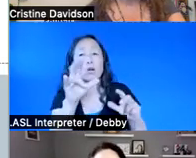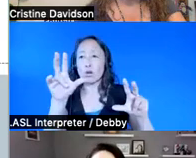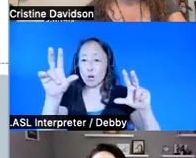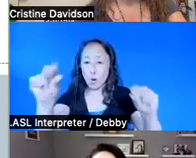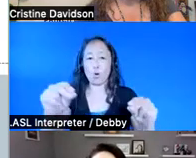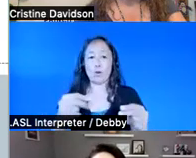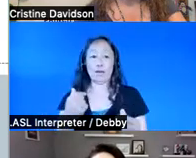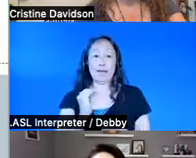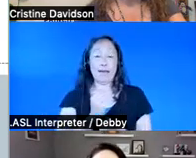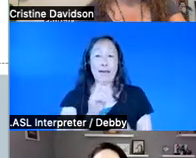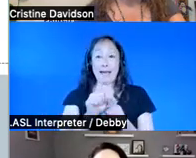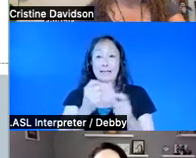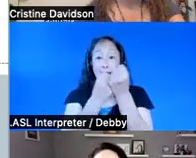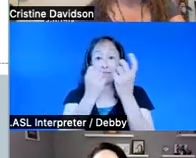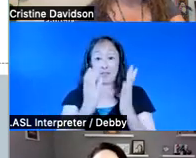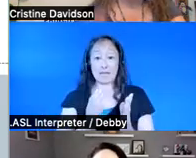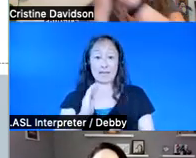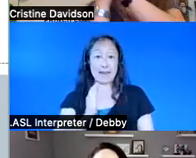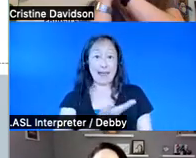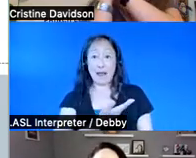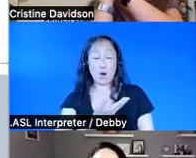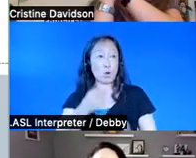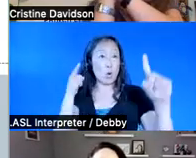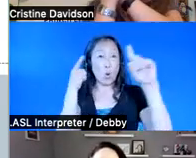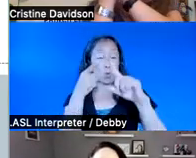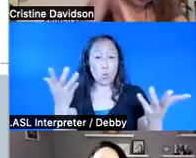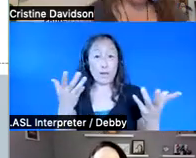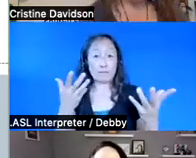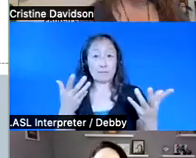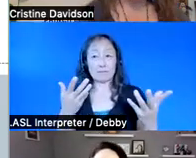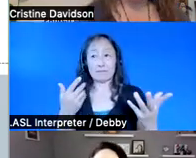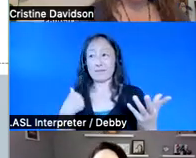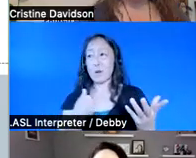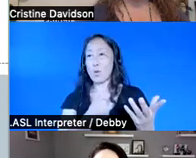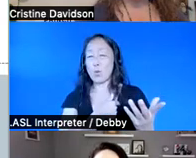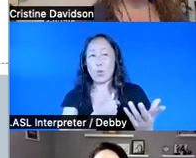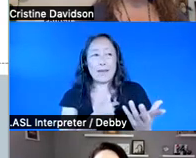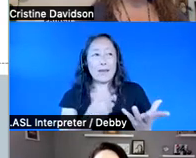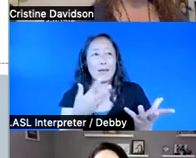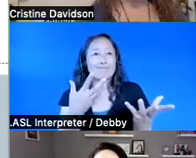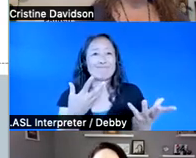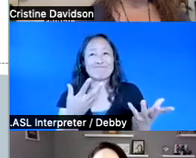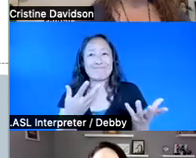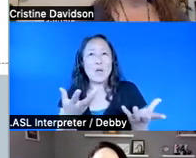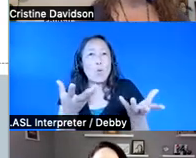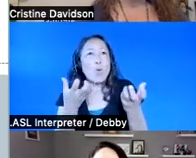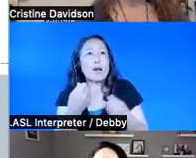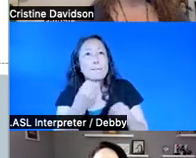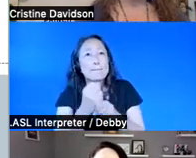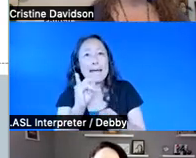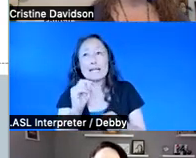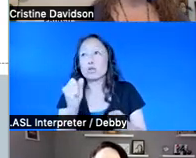our ultimate goal is to work ourselves out of a job, right? To not be doing this work forever, that we want